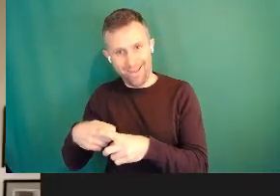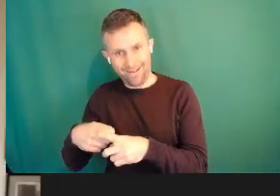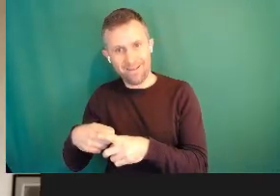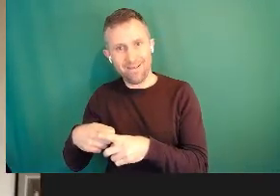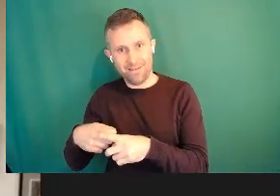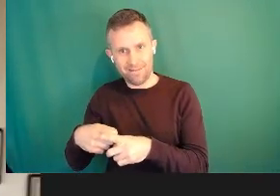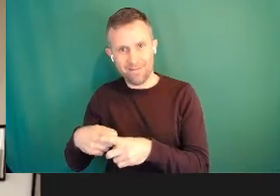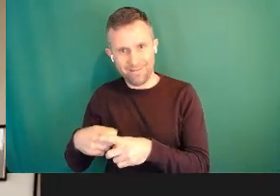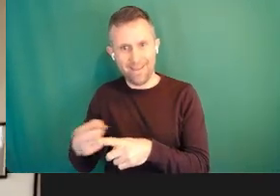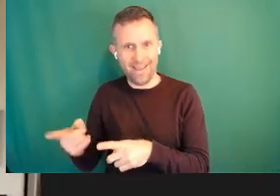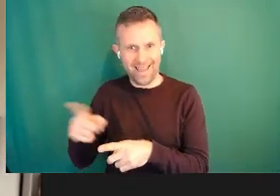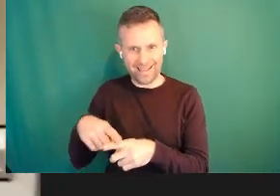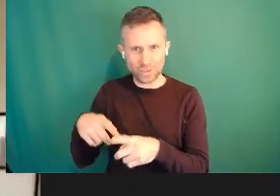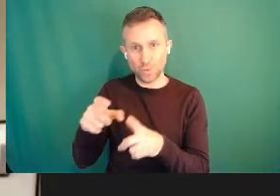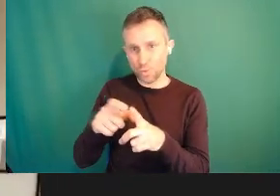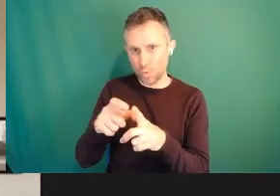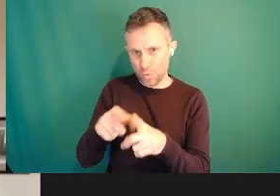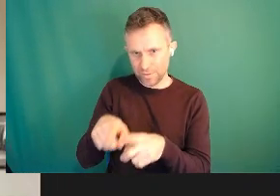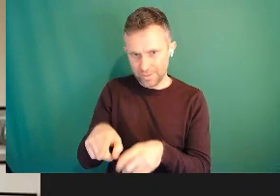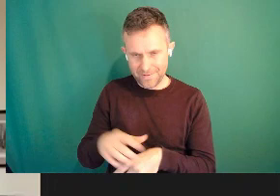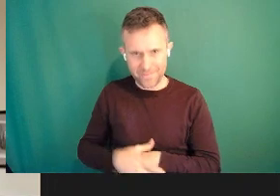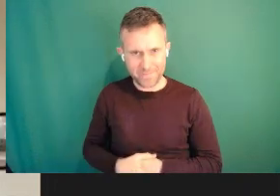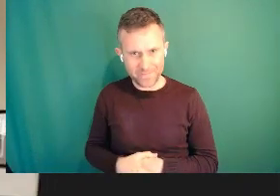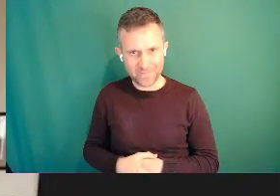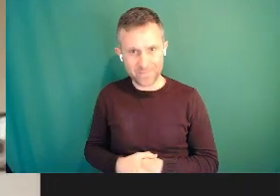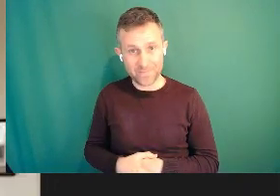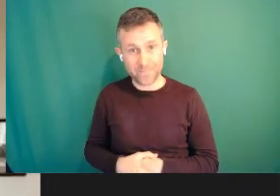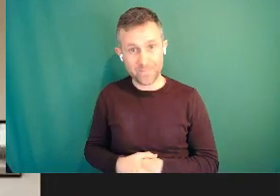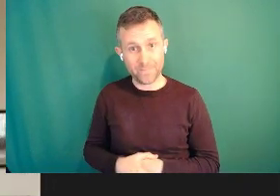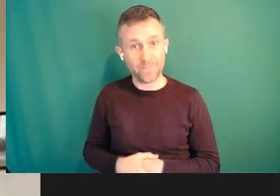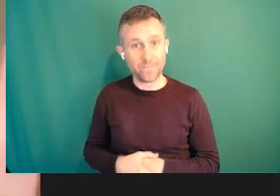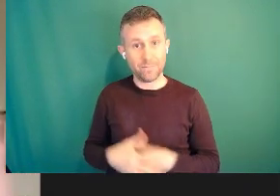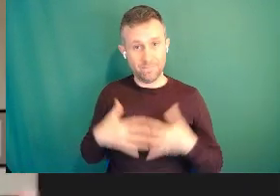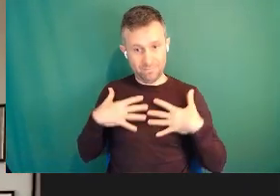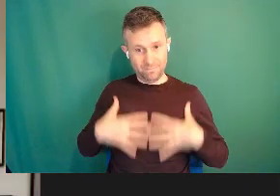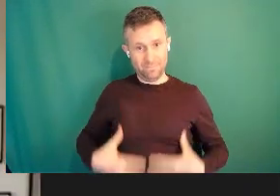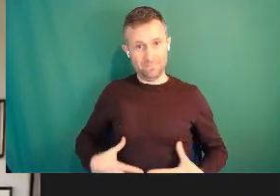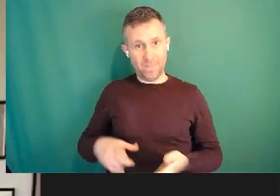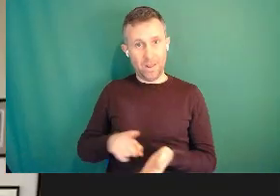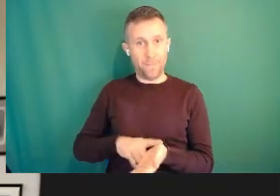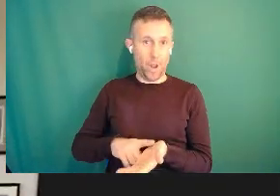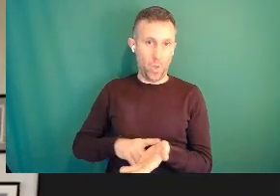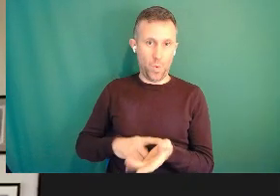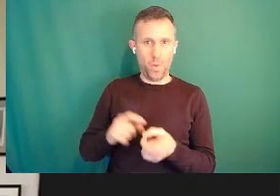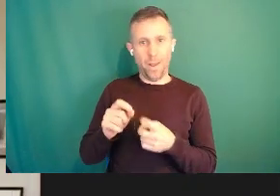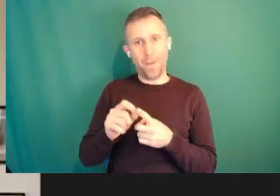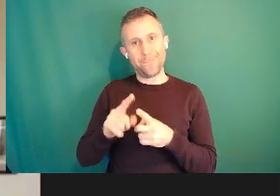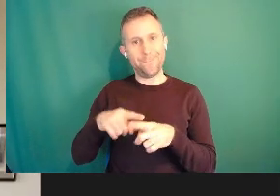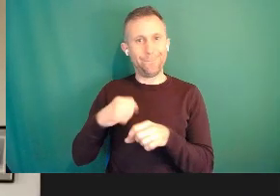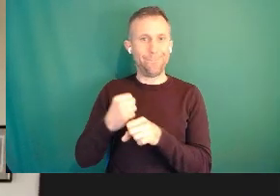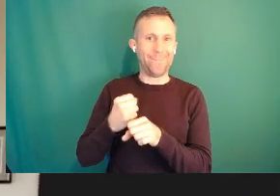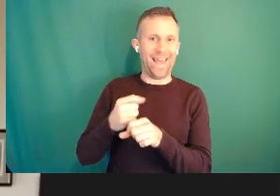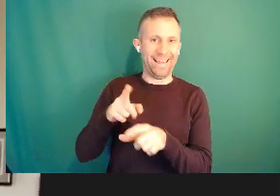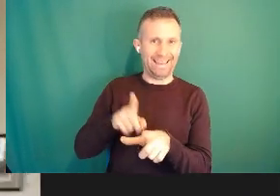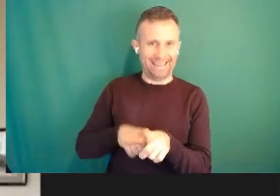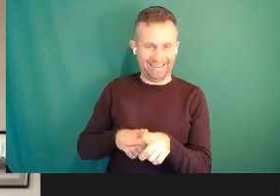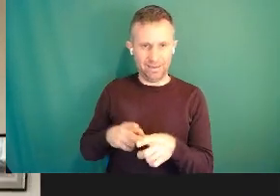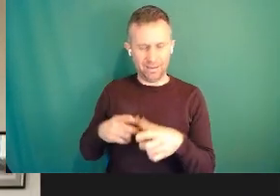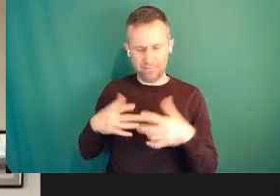is Peggy Primrose, Lady Crewe, in a beautiful blue dress